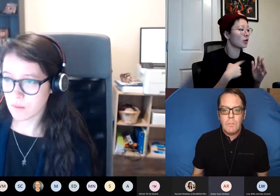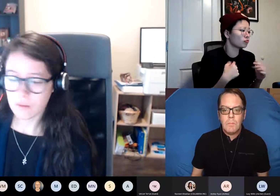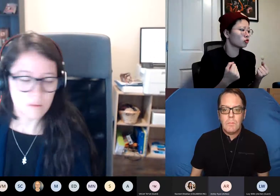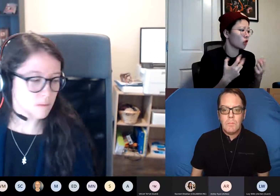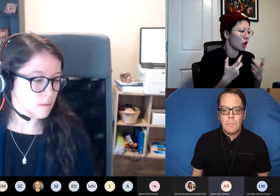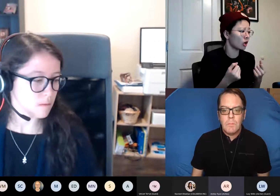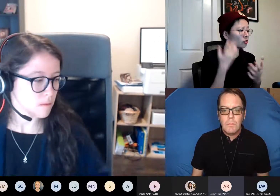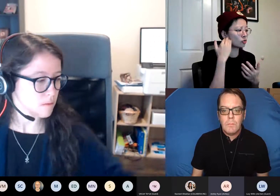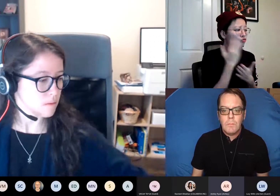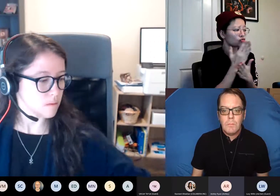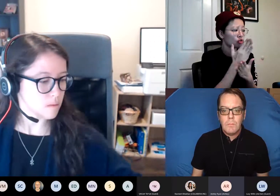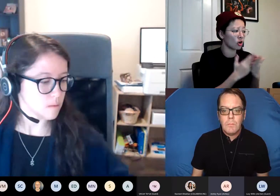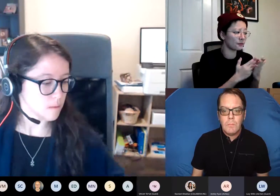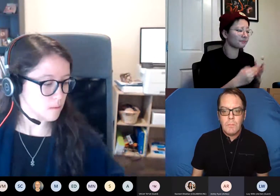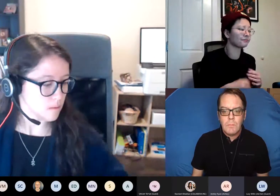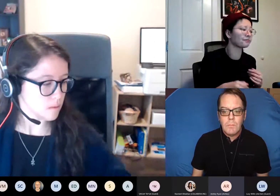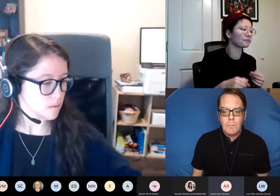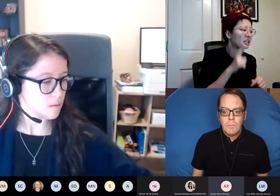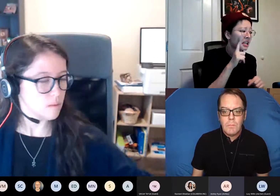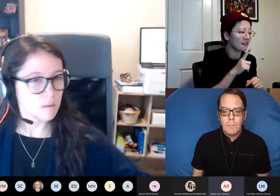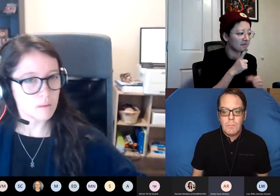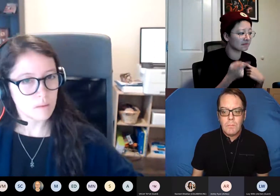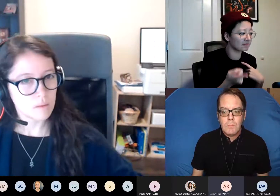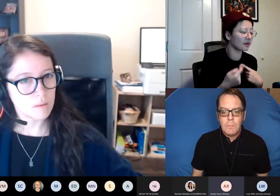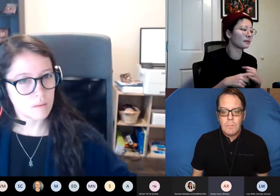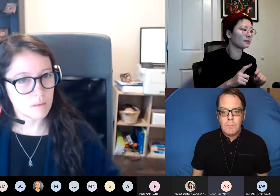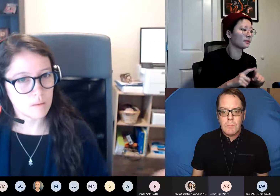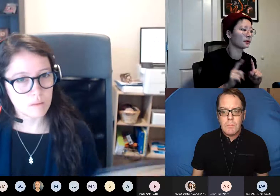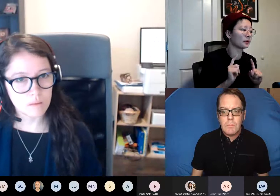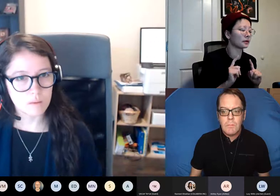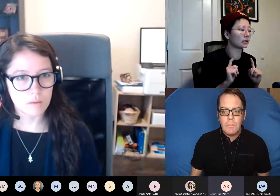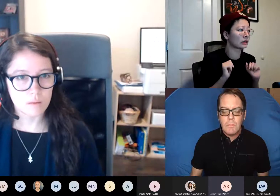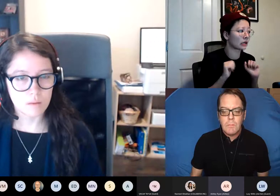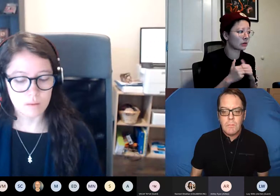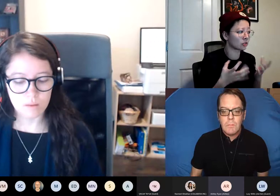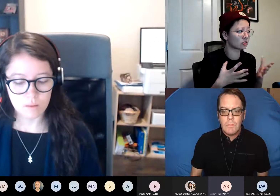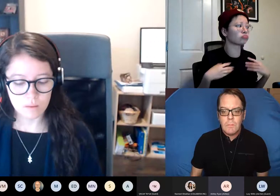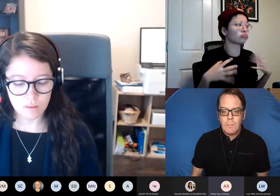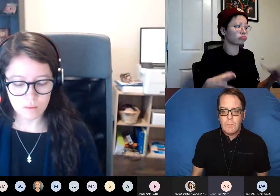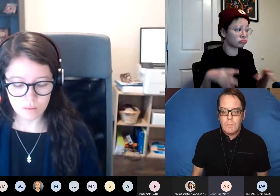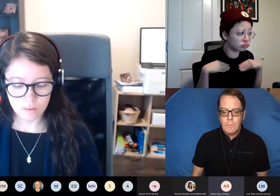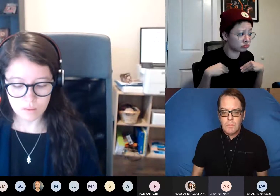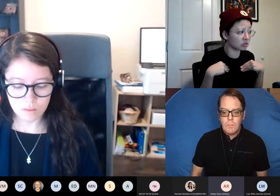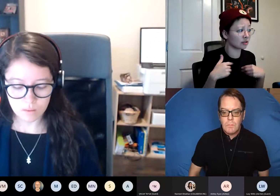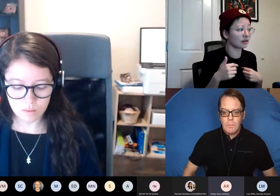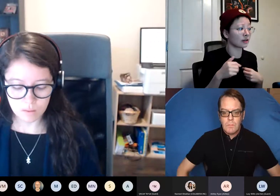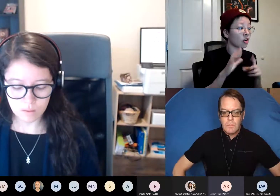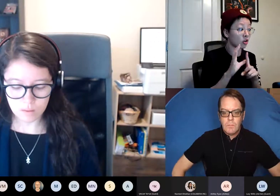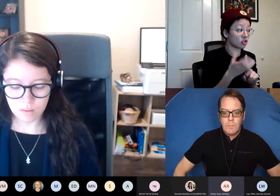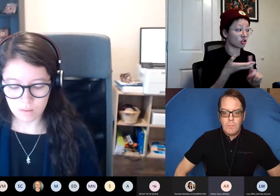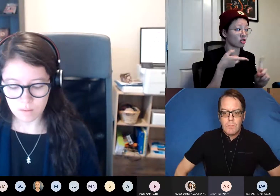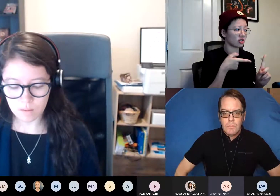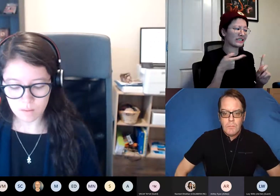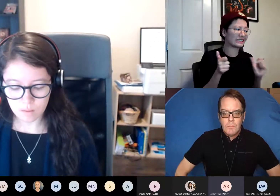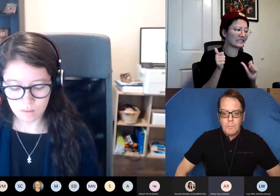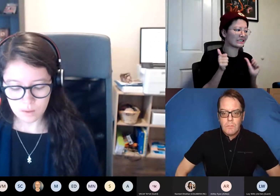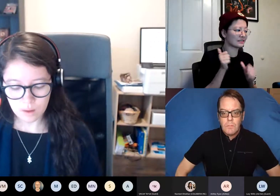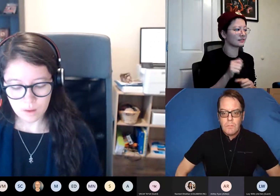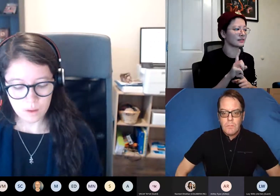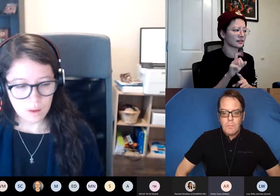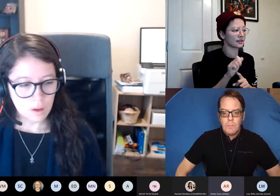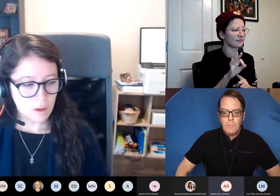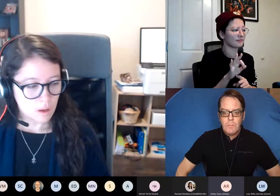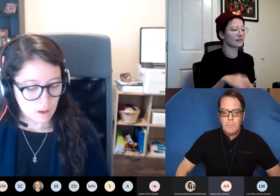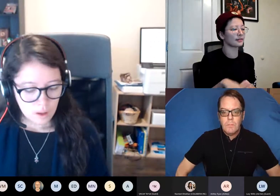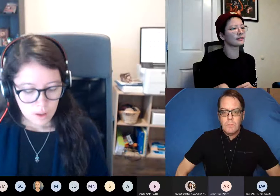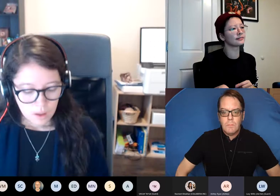have what we call little d deaf, which means these are persons who have an understanding of a sign language. They are deaf, but as